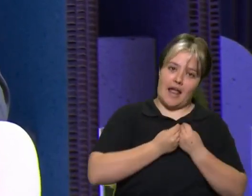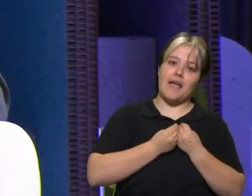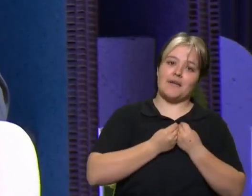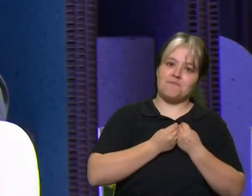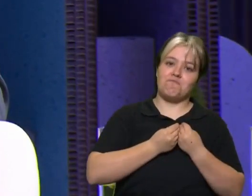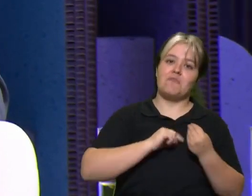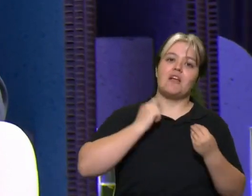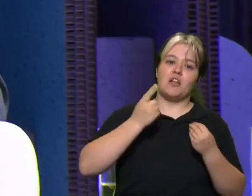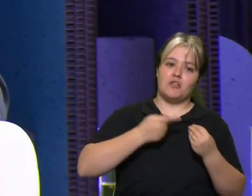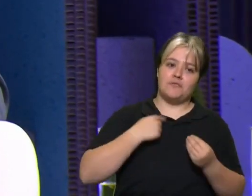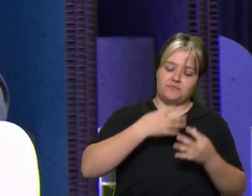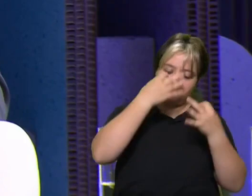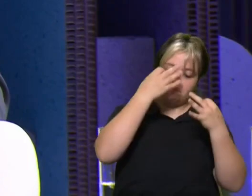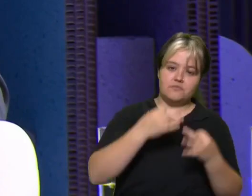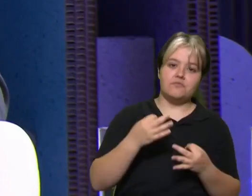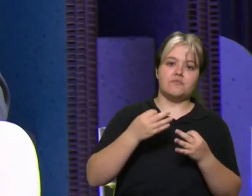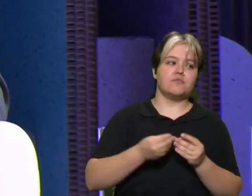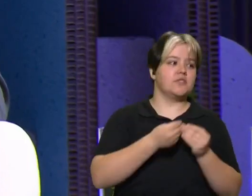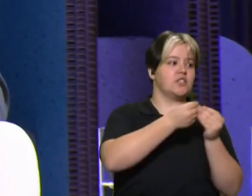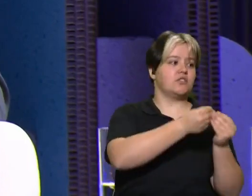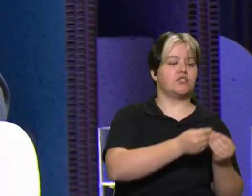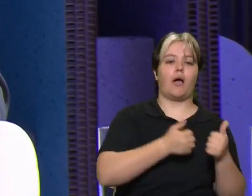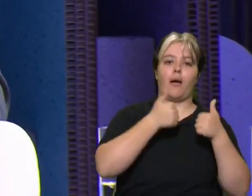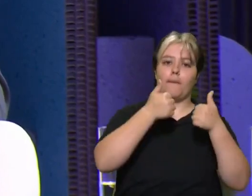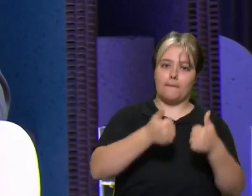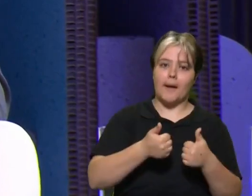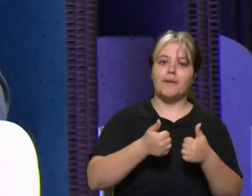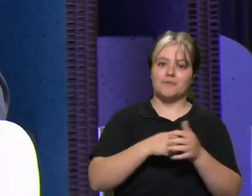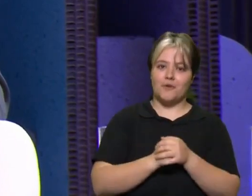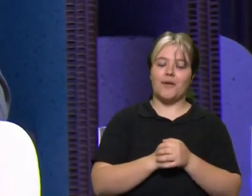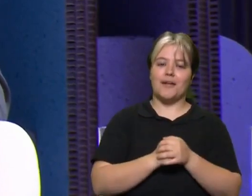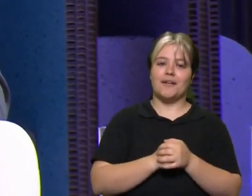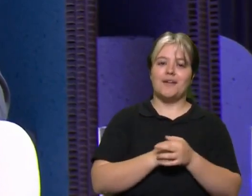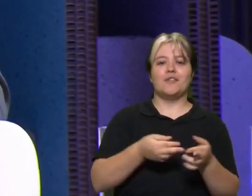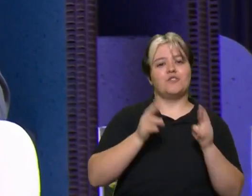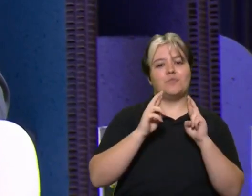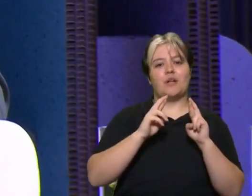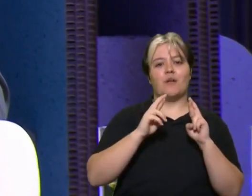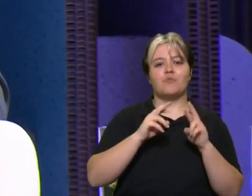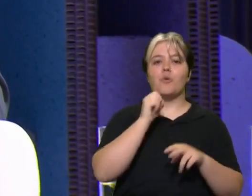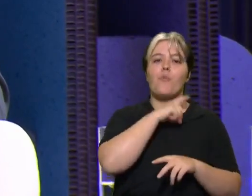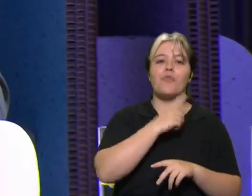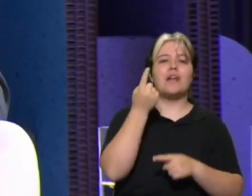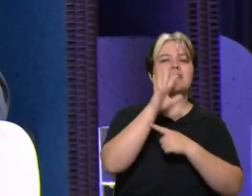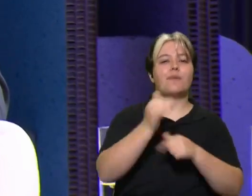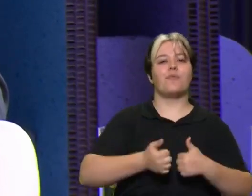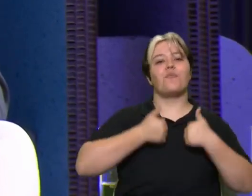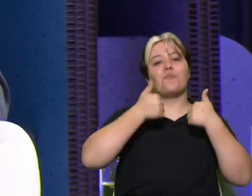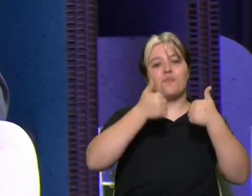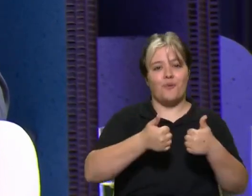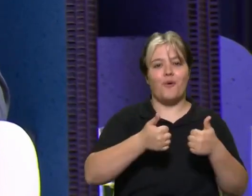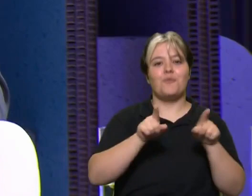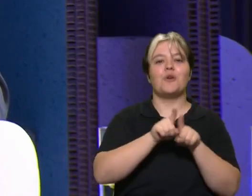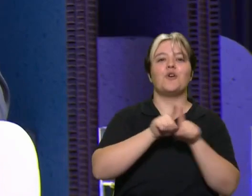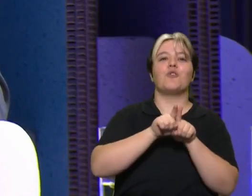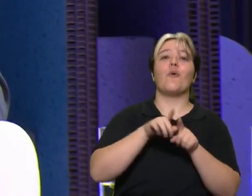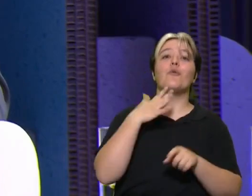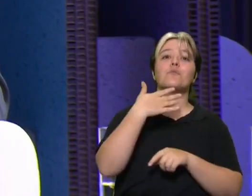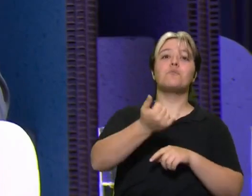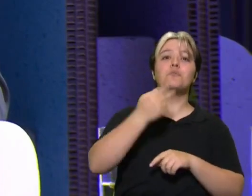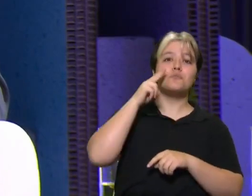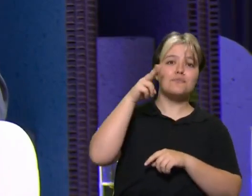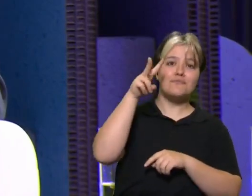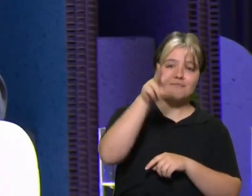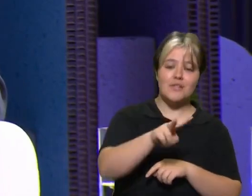advice, and your document will be delivered, and hopefully we'll be able